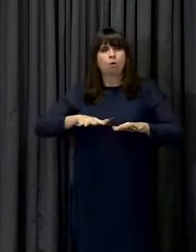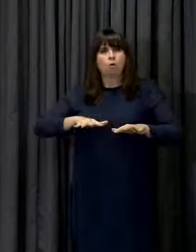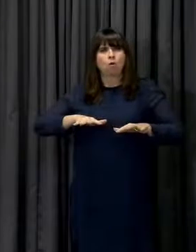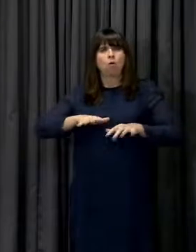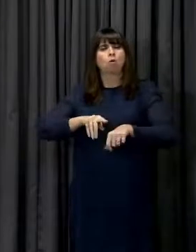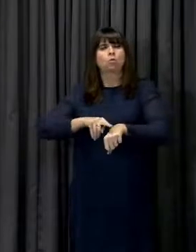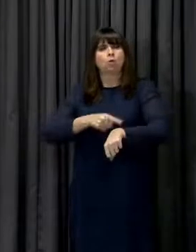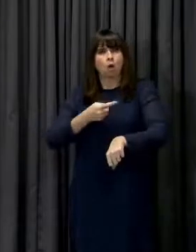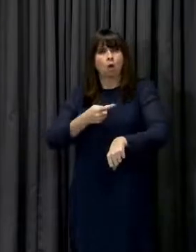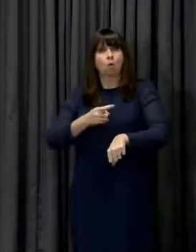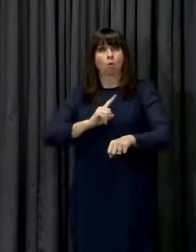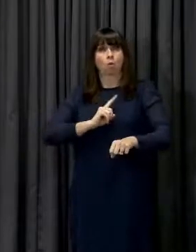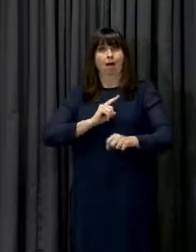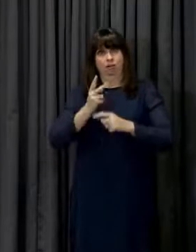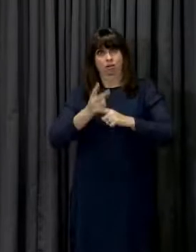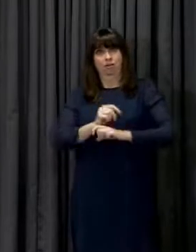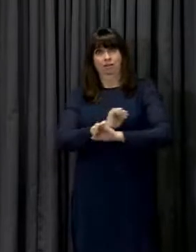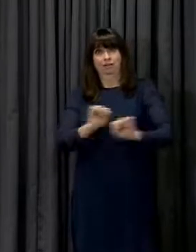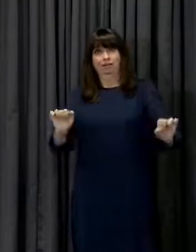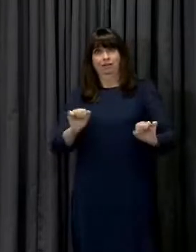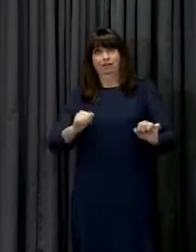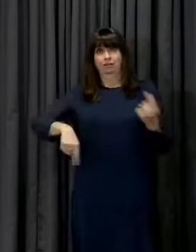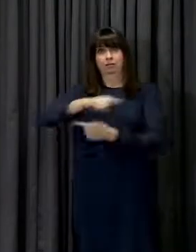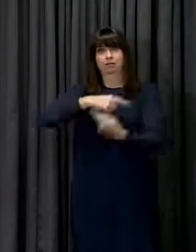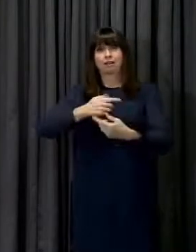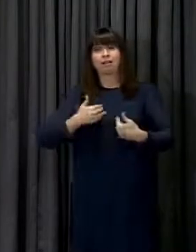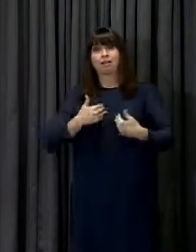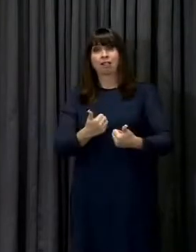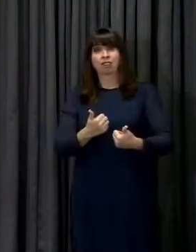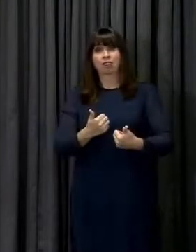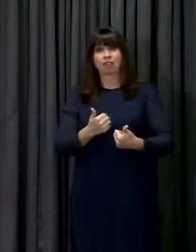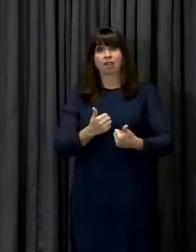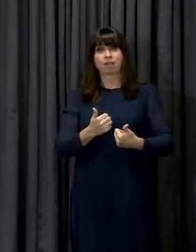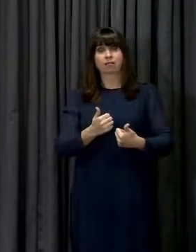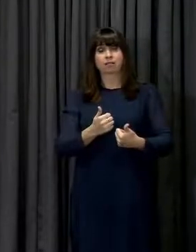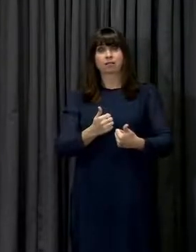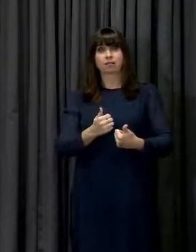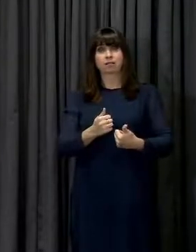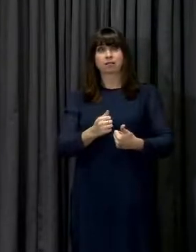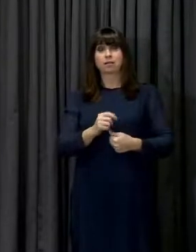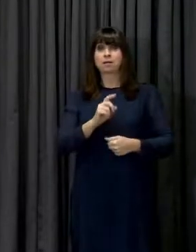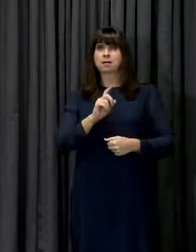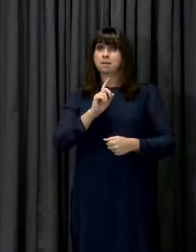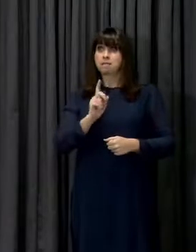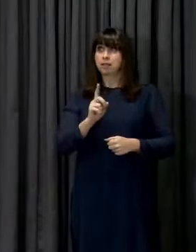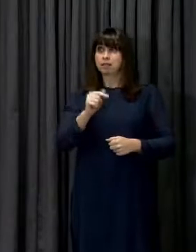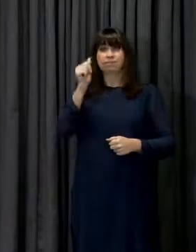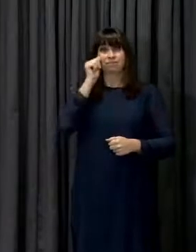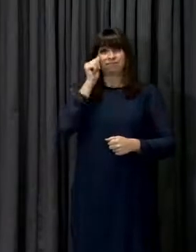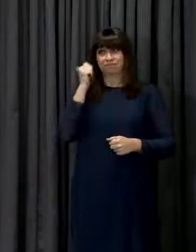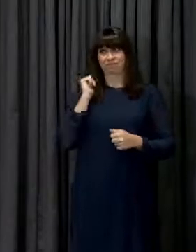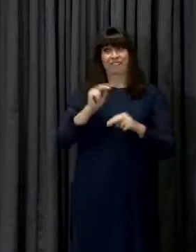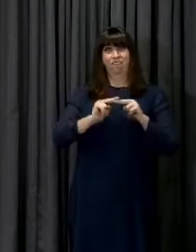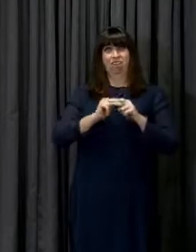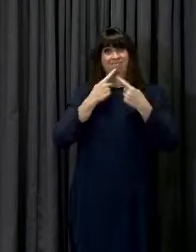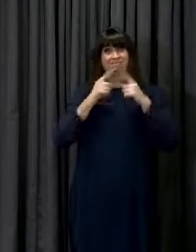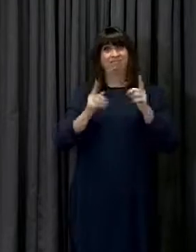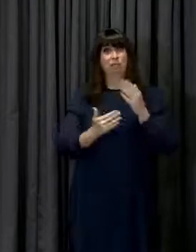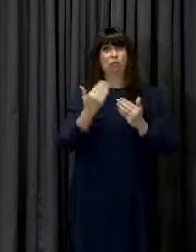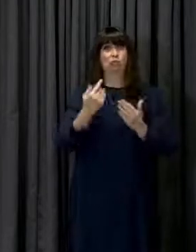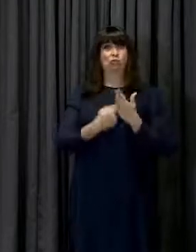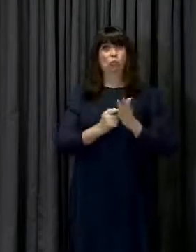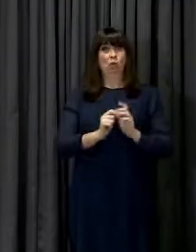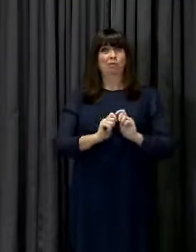health. But just like the fire break period, we will not see the impact immediately. It will take a couple of weeks to